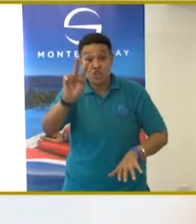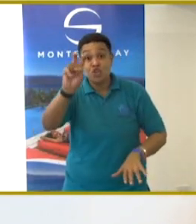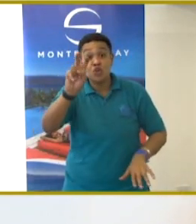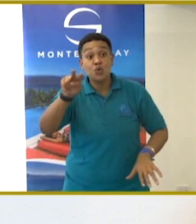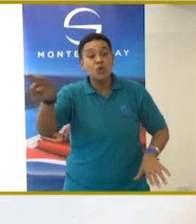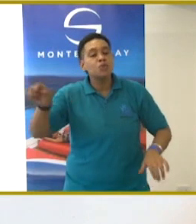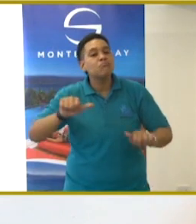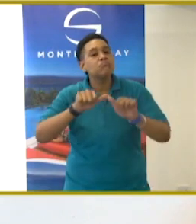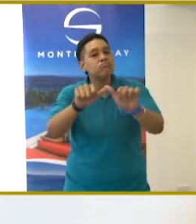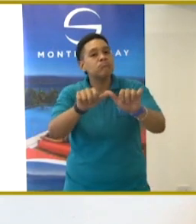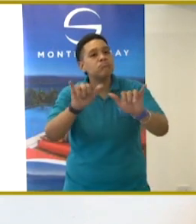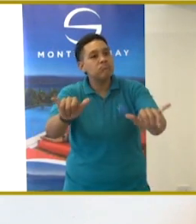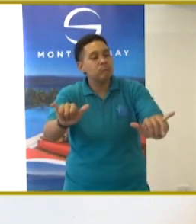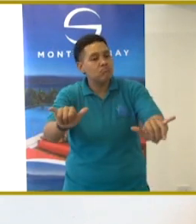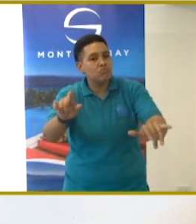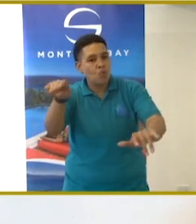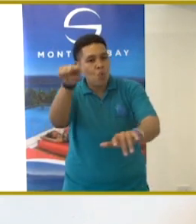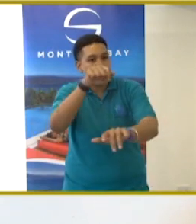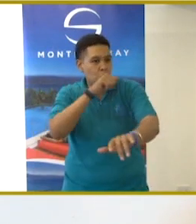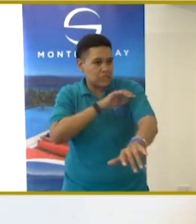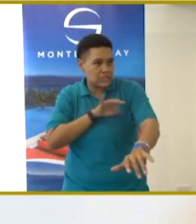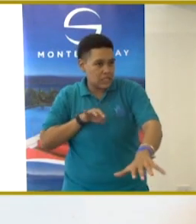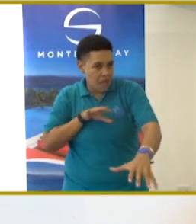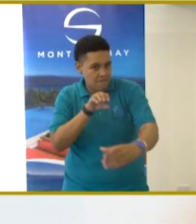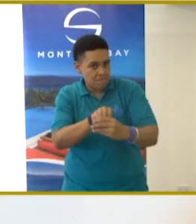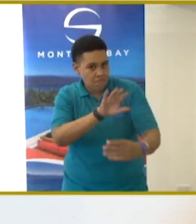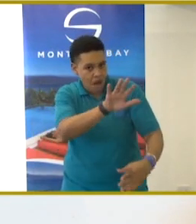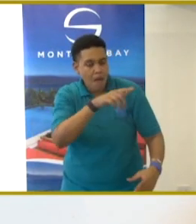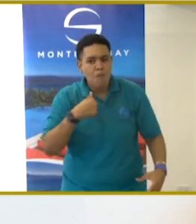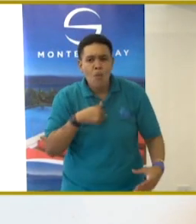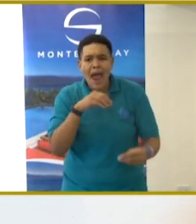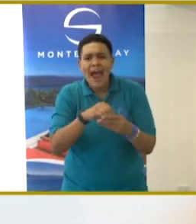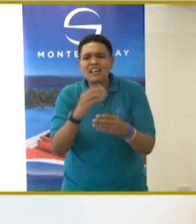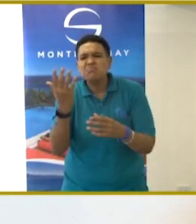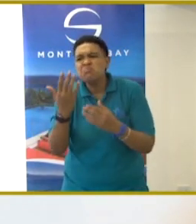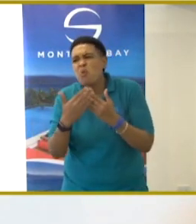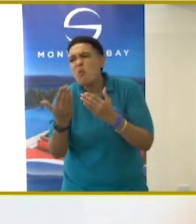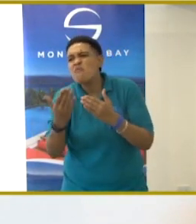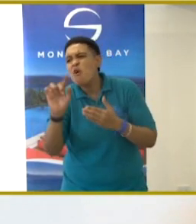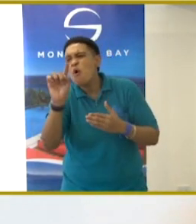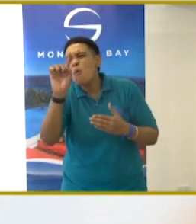are permanent, so those are the ones on staff, but we engaged just over another